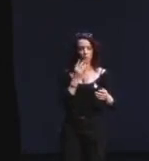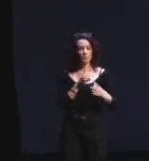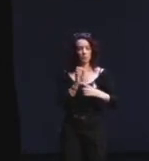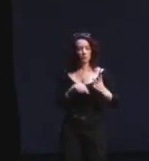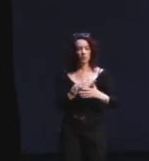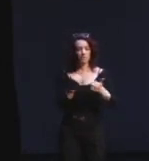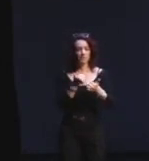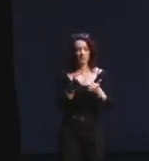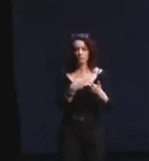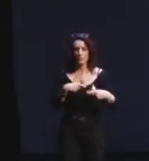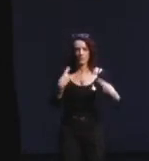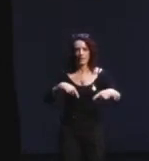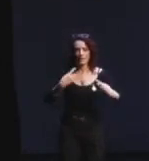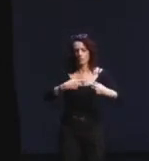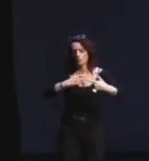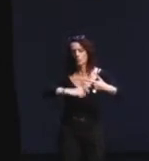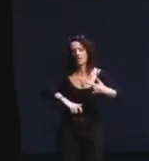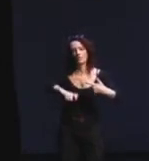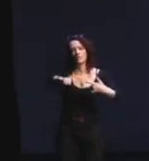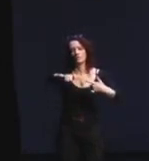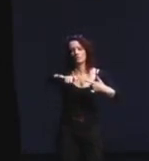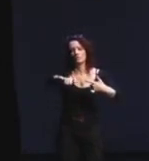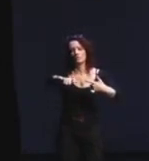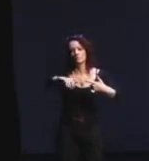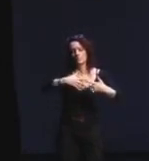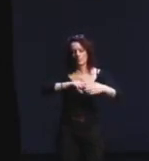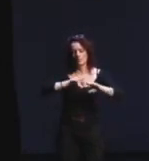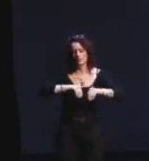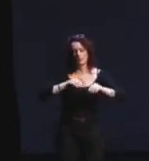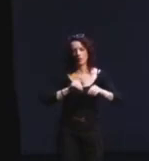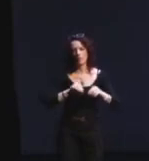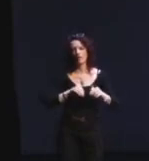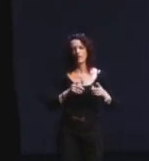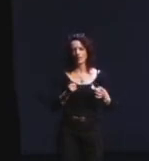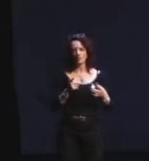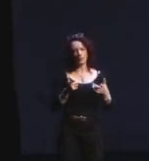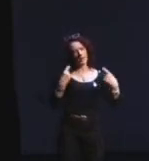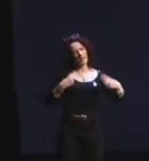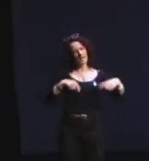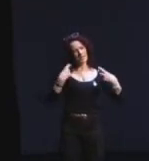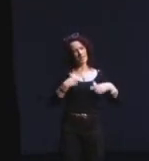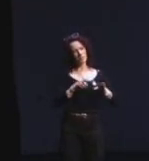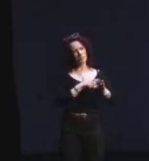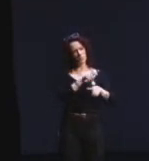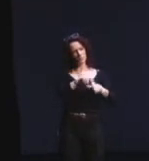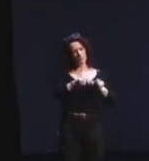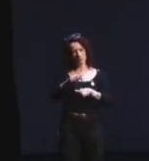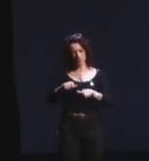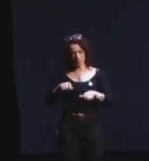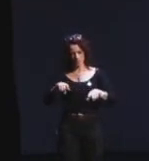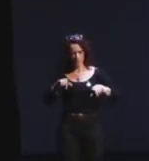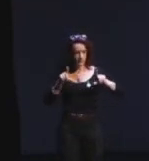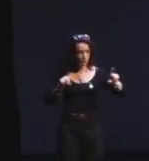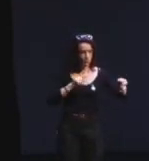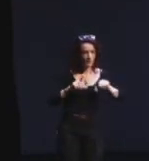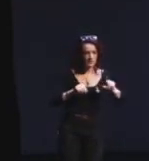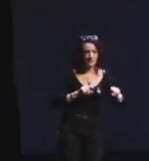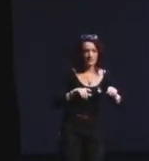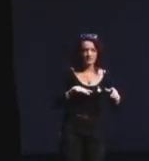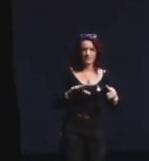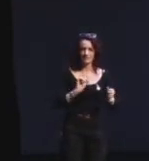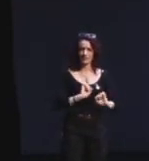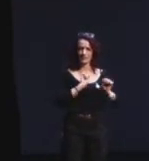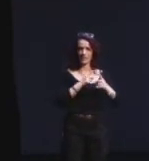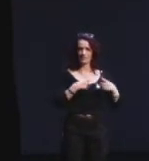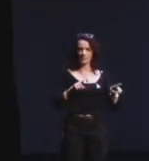allow for that participation to continue after the project. So how do we allow for young people to make choices about the music they make